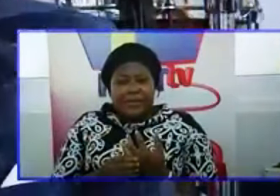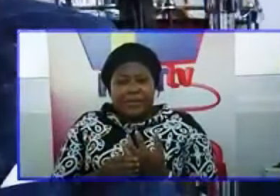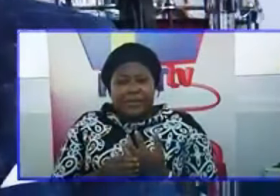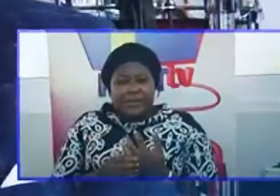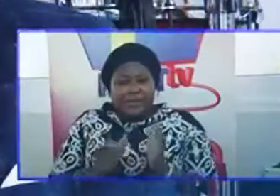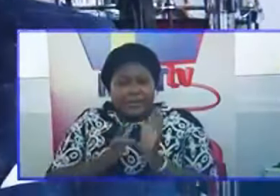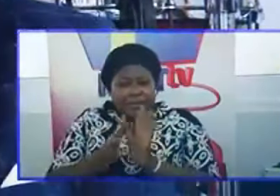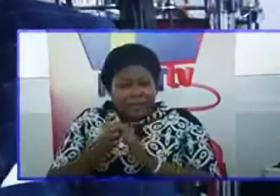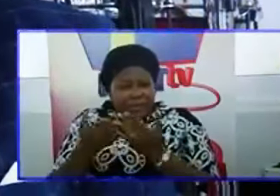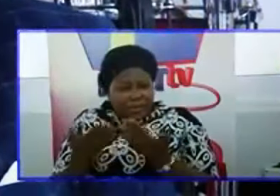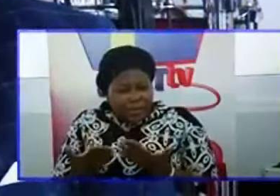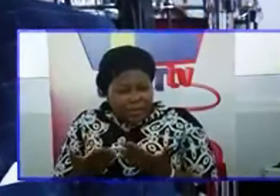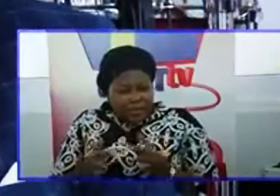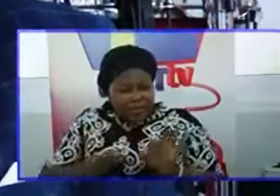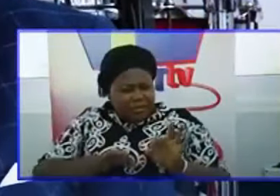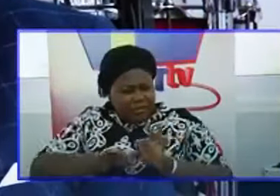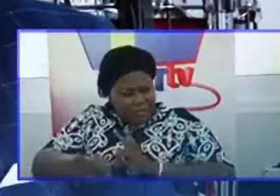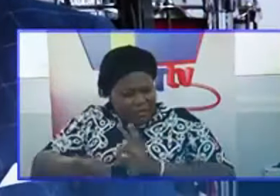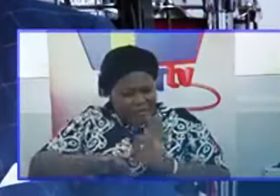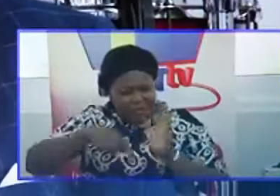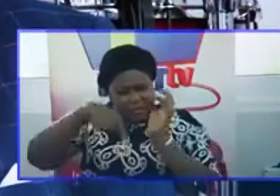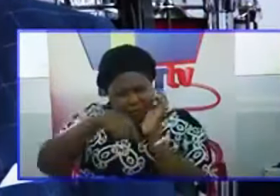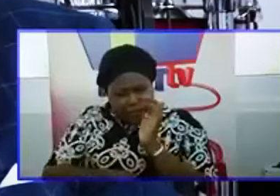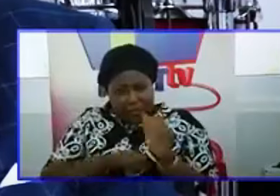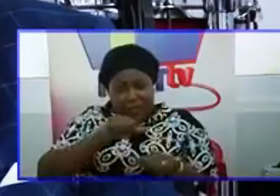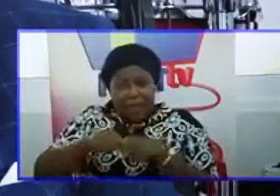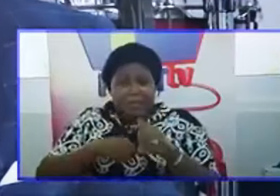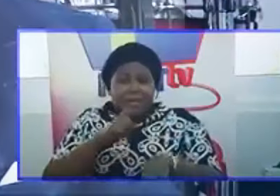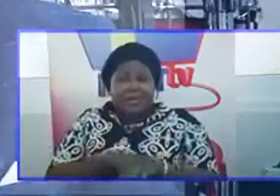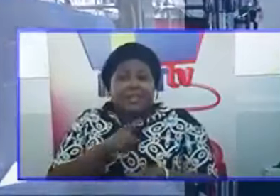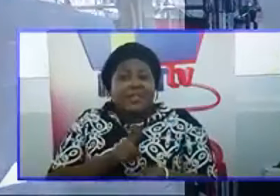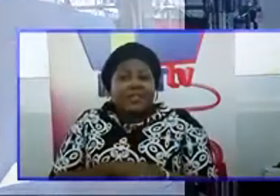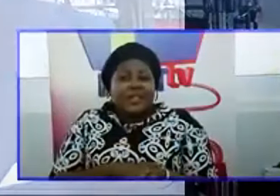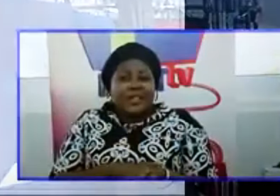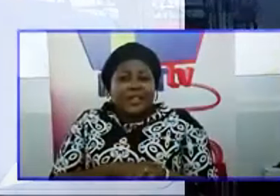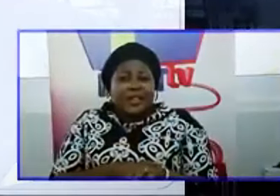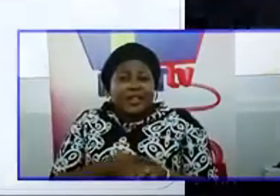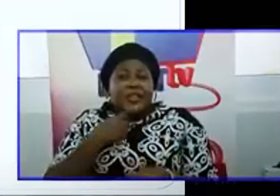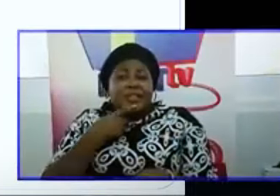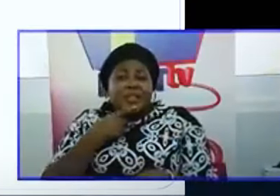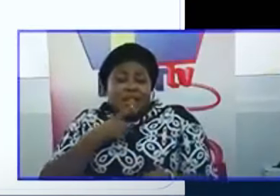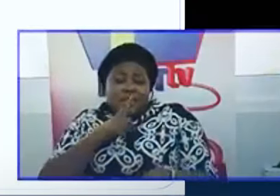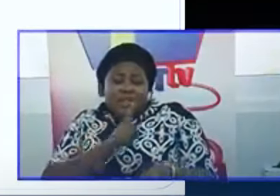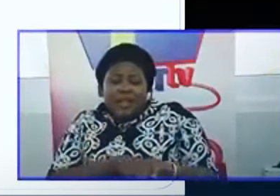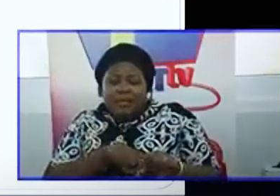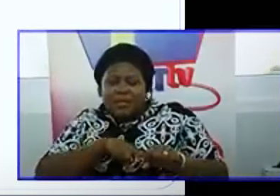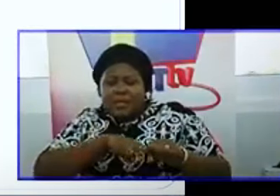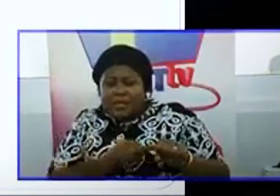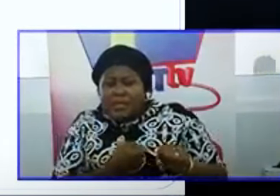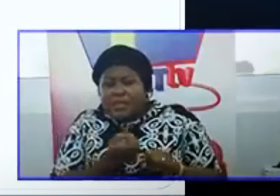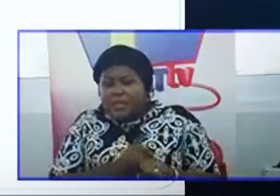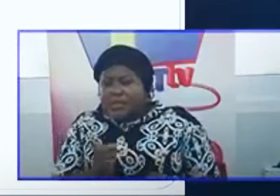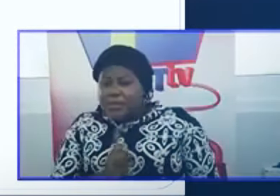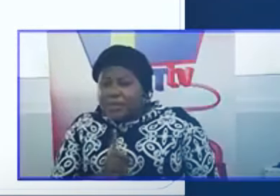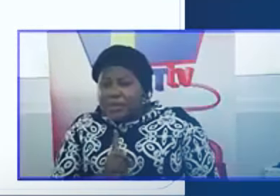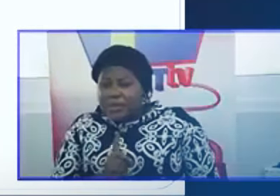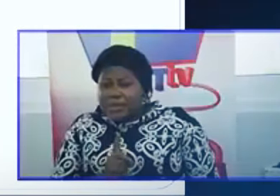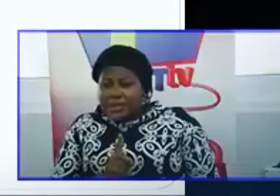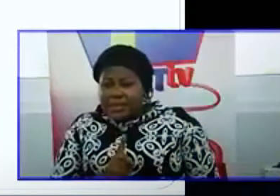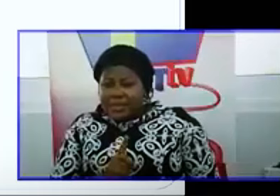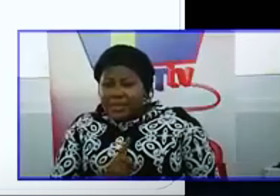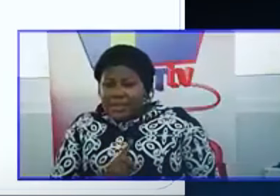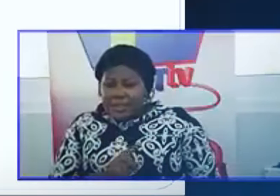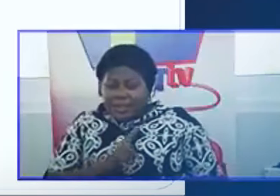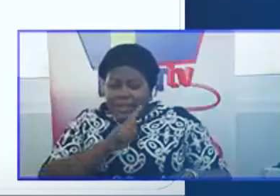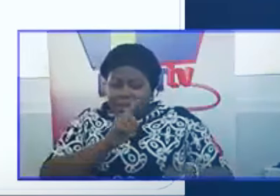gives us some meaning to time. He even tries to tell us when time began. Because God was